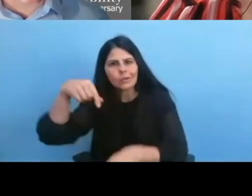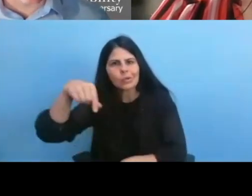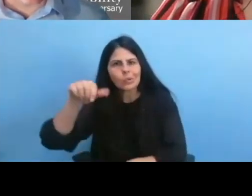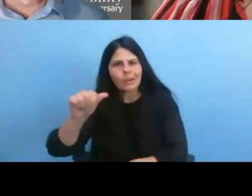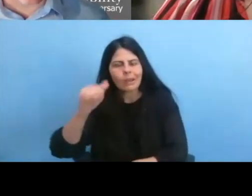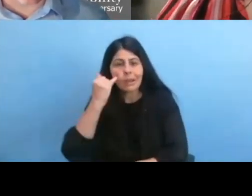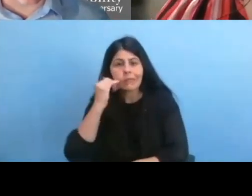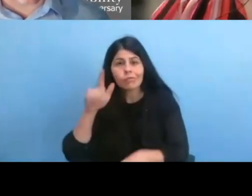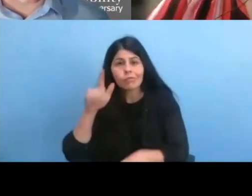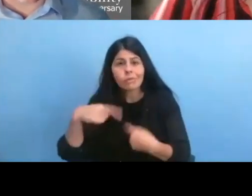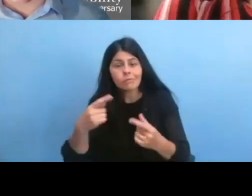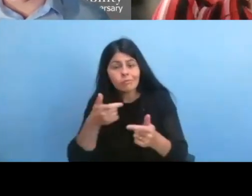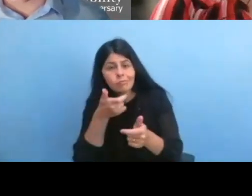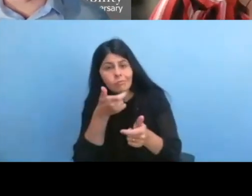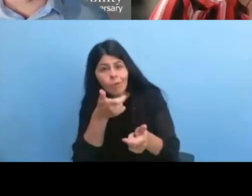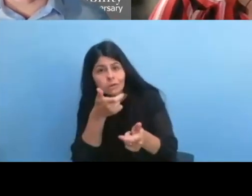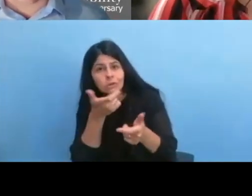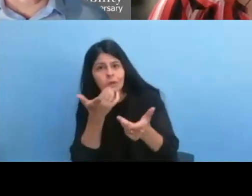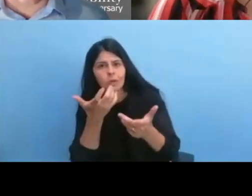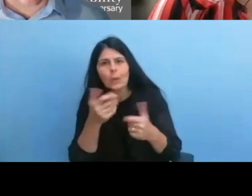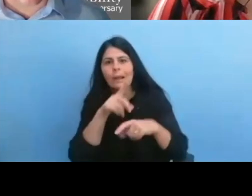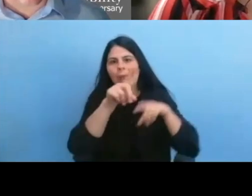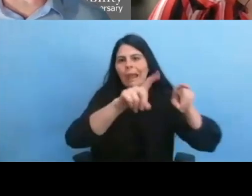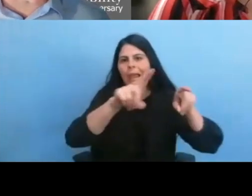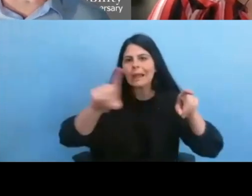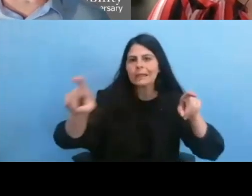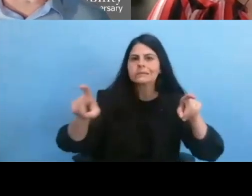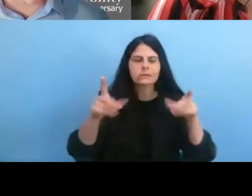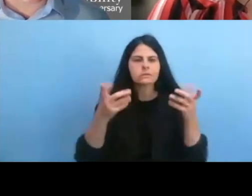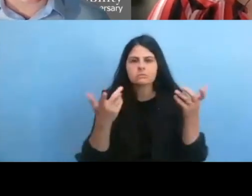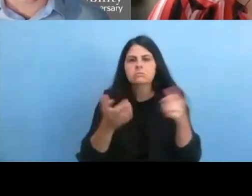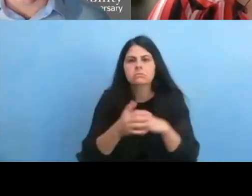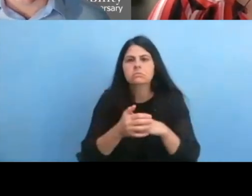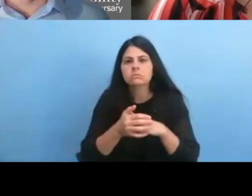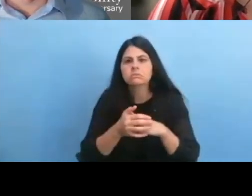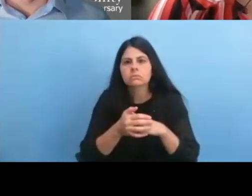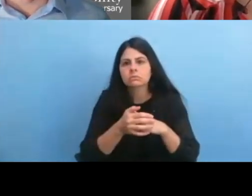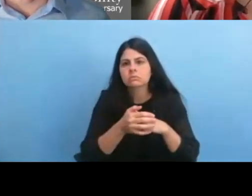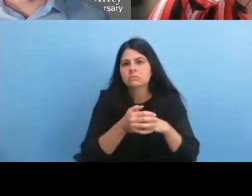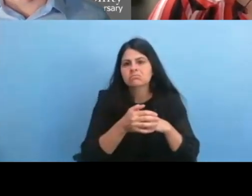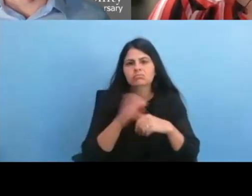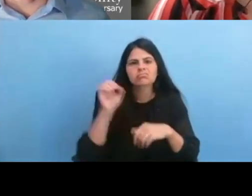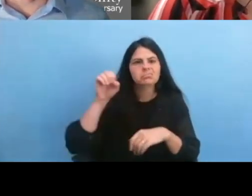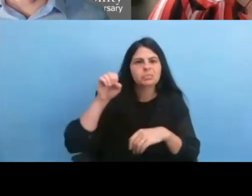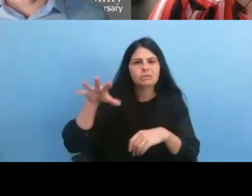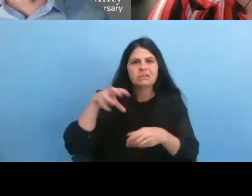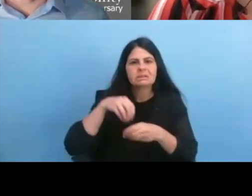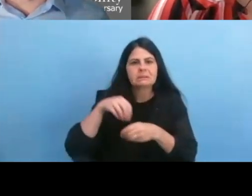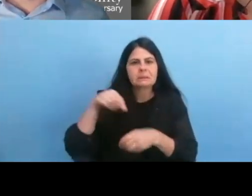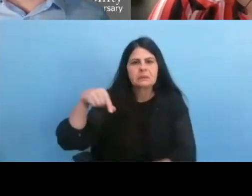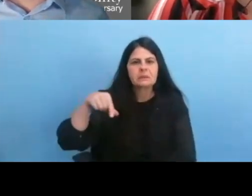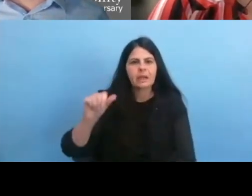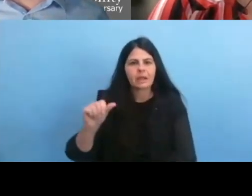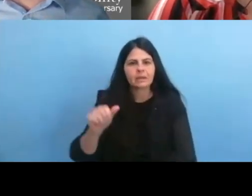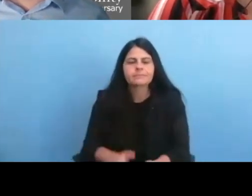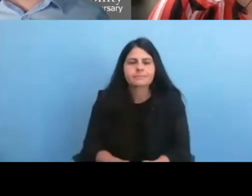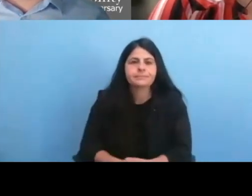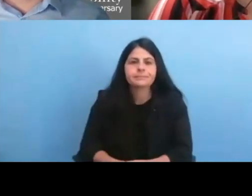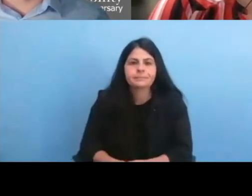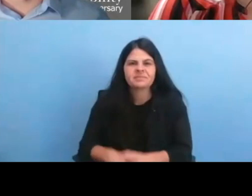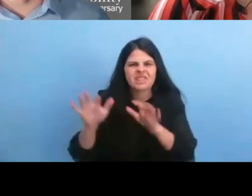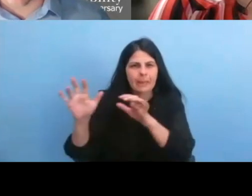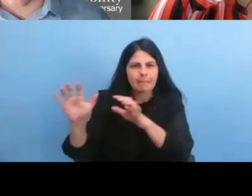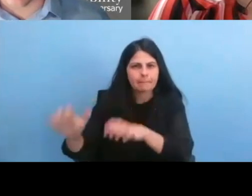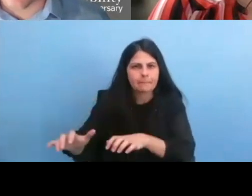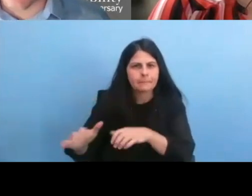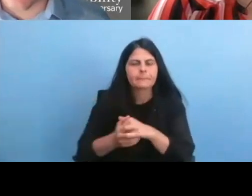ask a question of our wonderful panel, please drop it into the Q&A box. In the meantime, we're going to get started with a